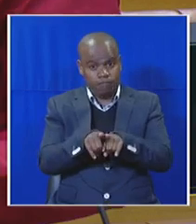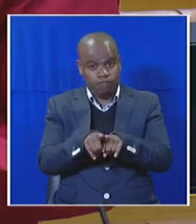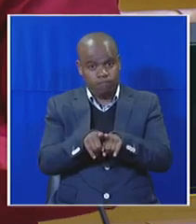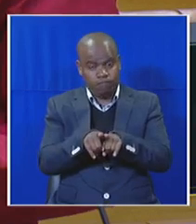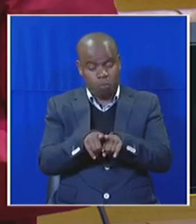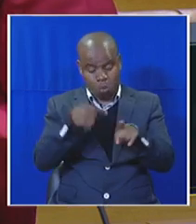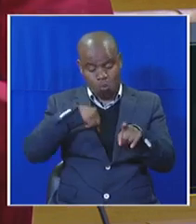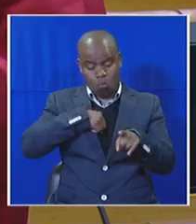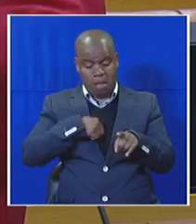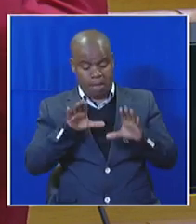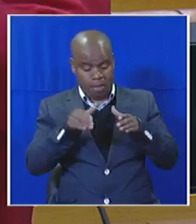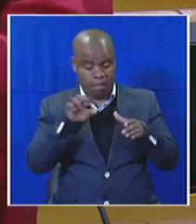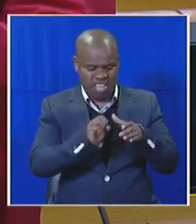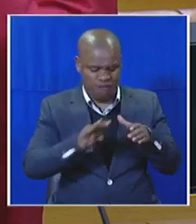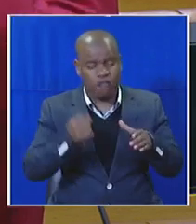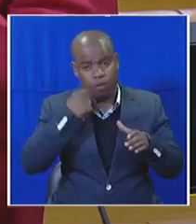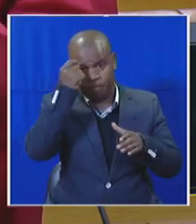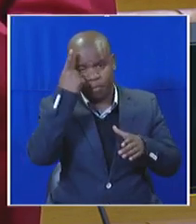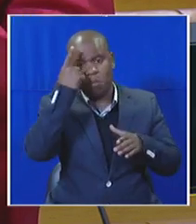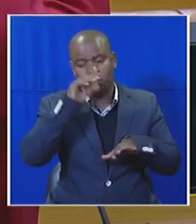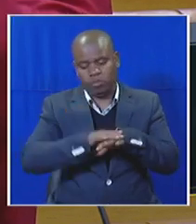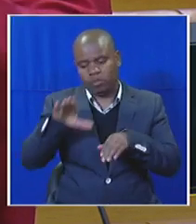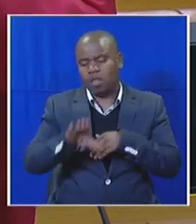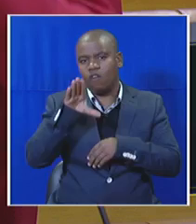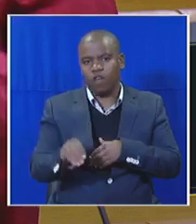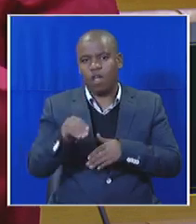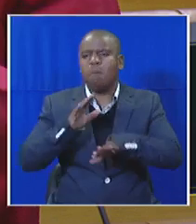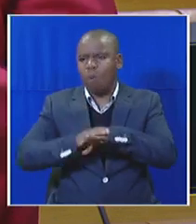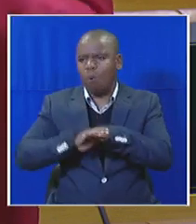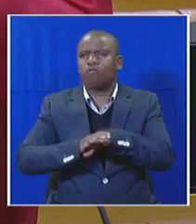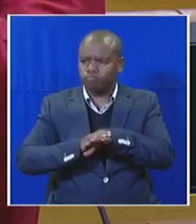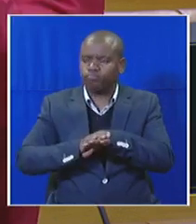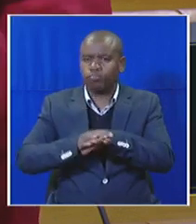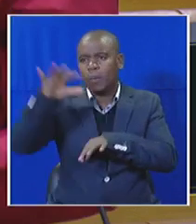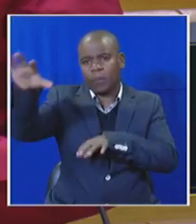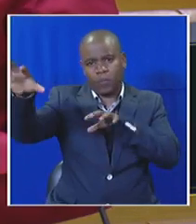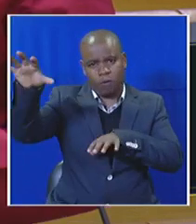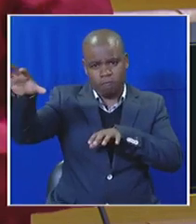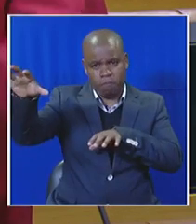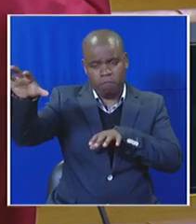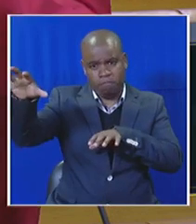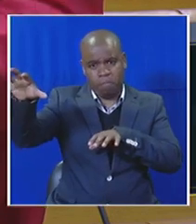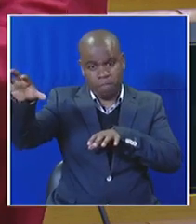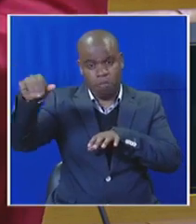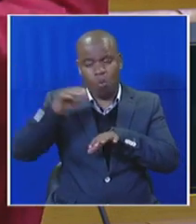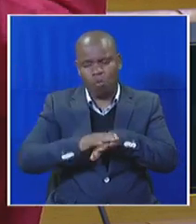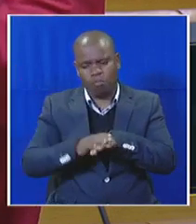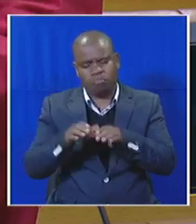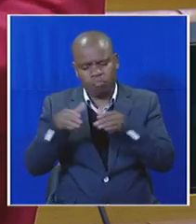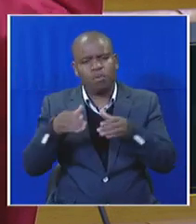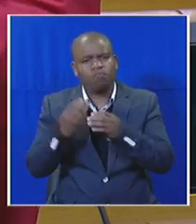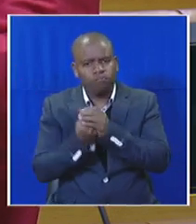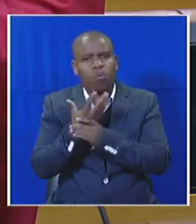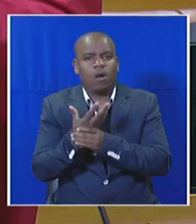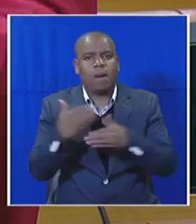understanding as EFF is that the territory of South Africa has always existed before the ANC was born. The ANC was